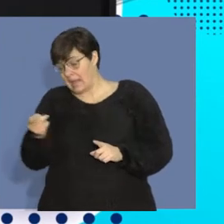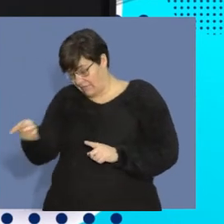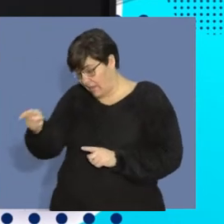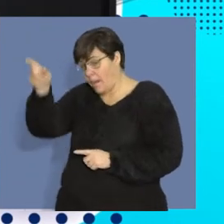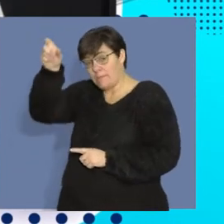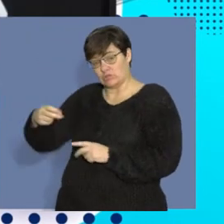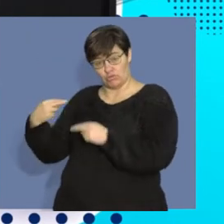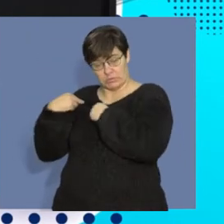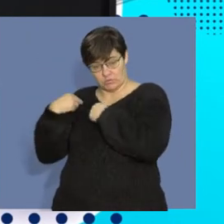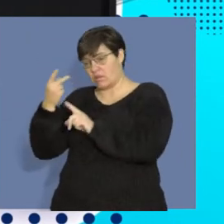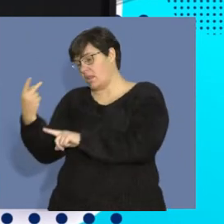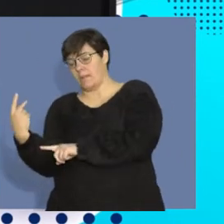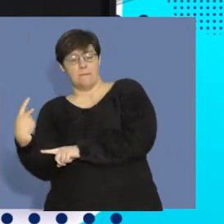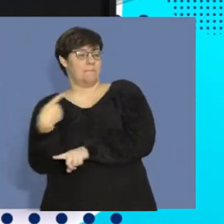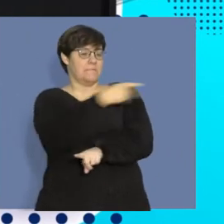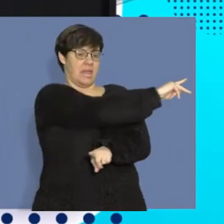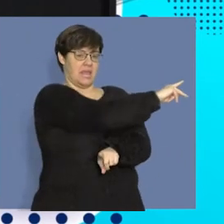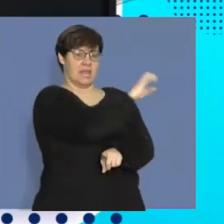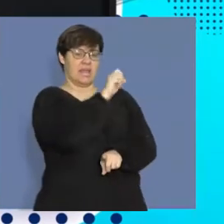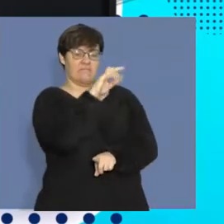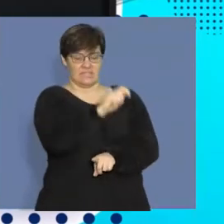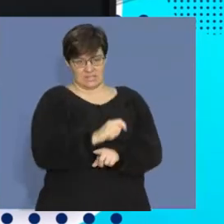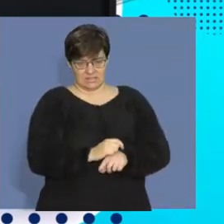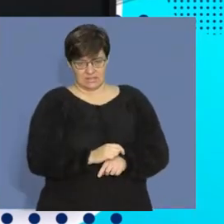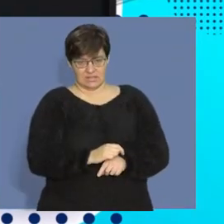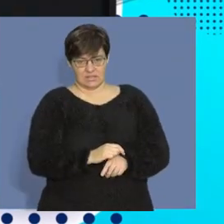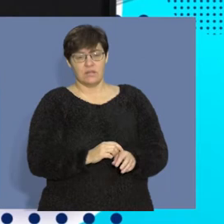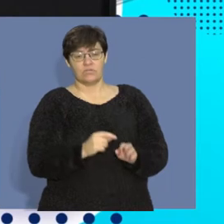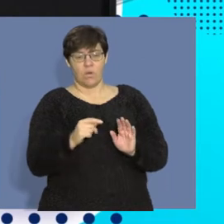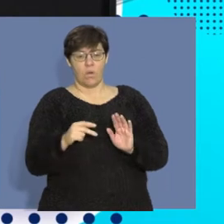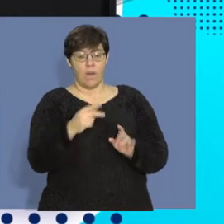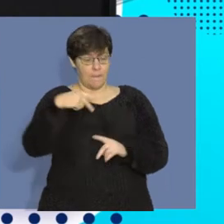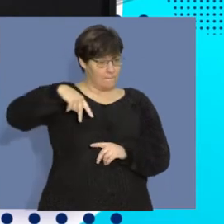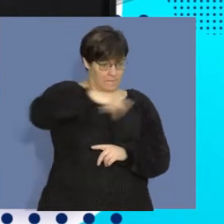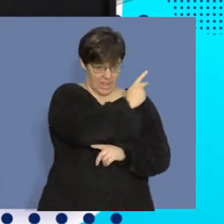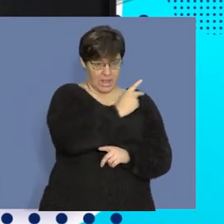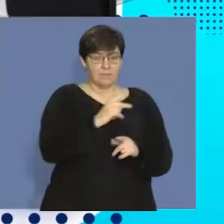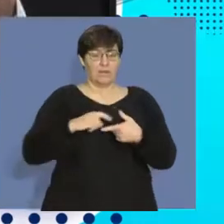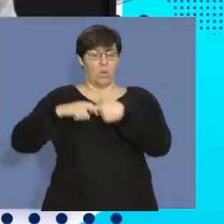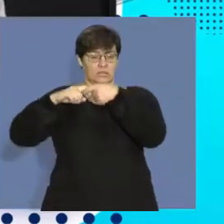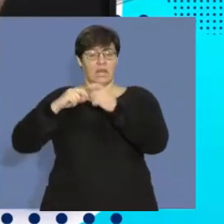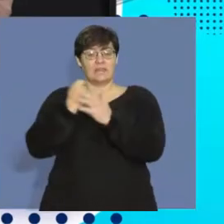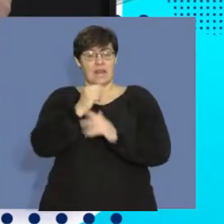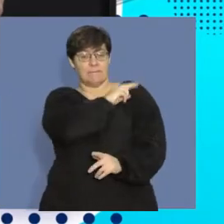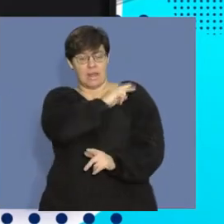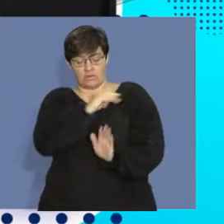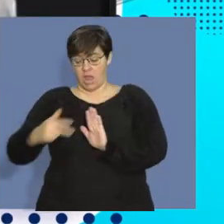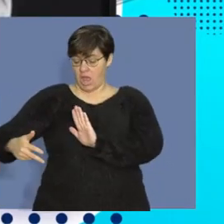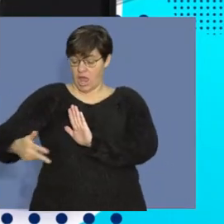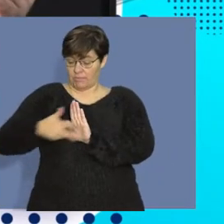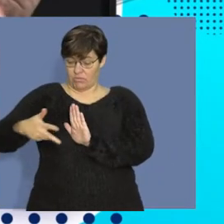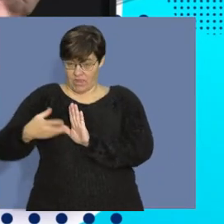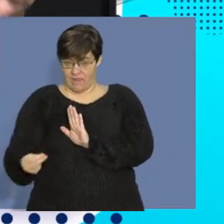EFT, and another person, also in management, will then release the payment to SARS. So you can see that